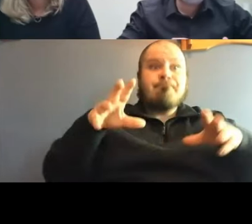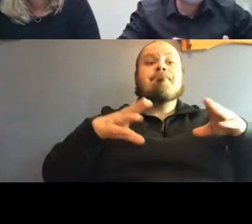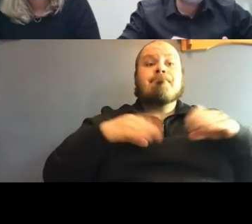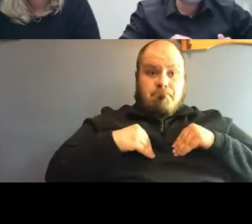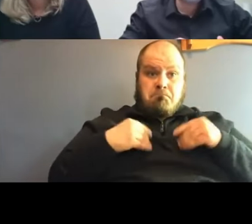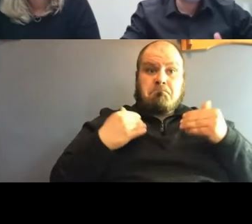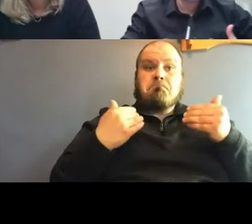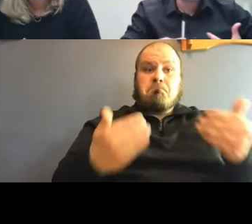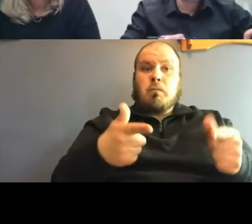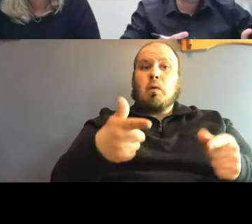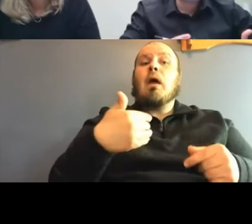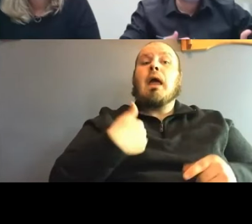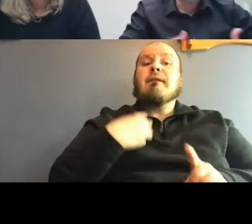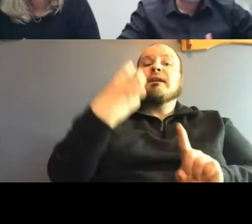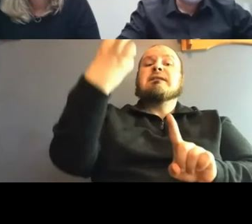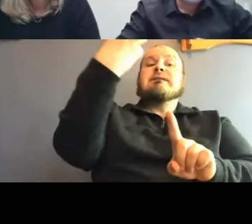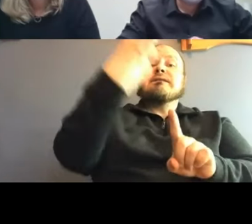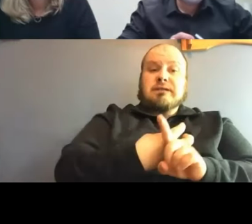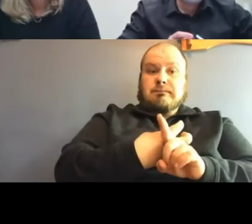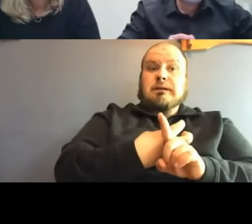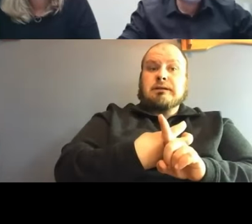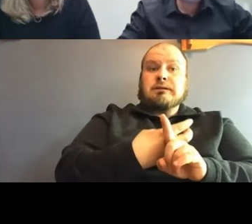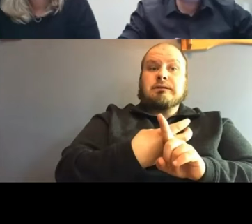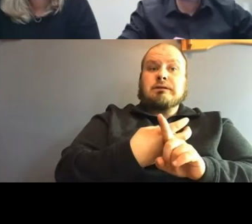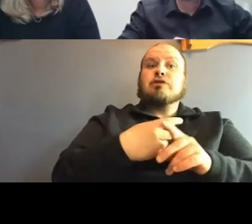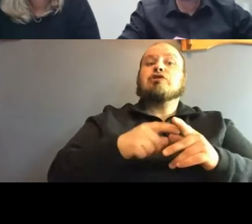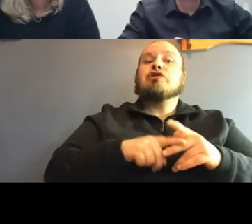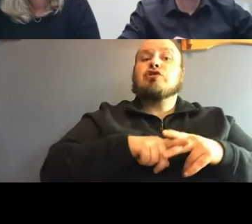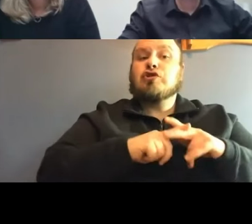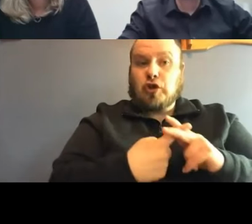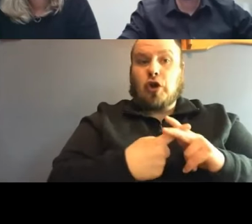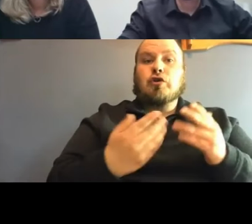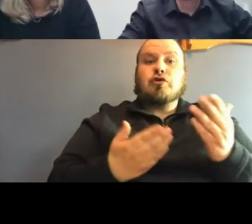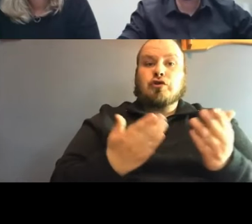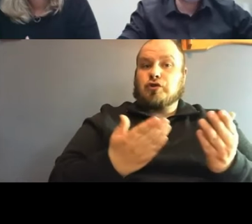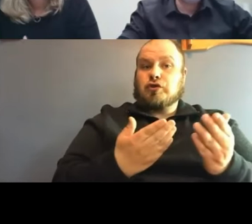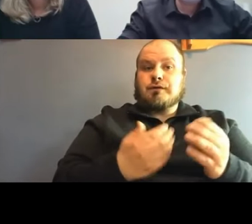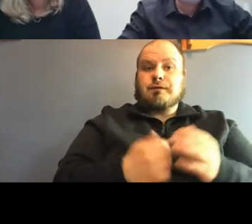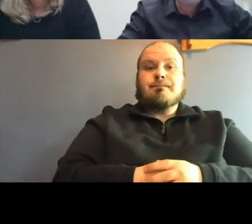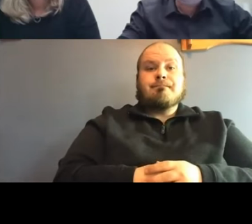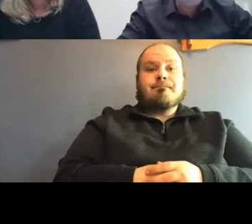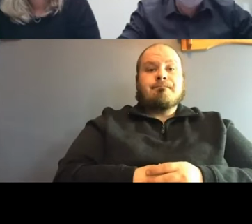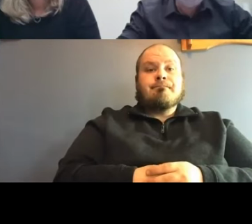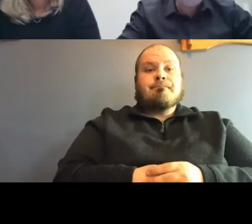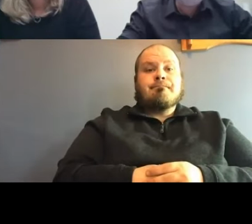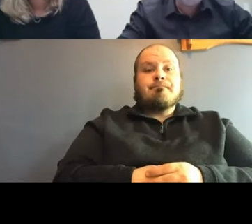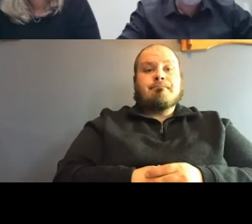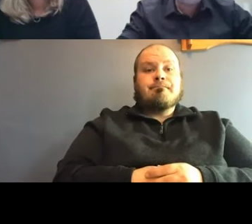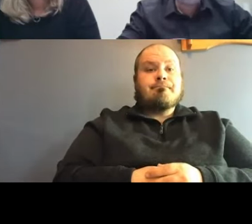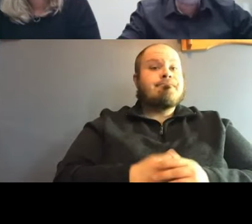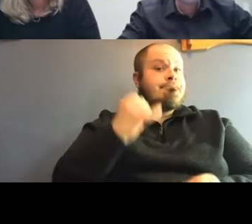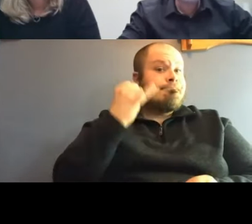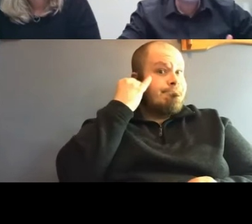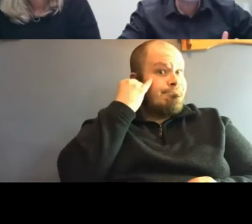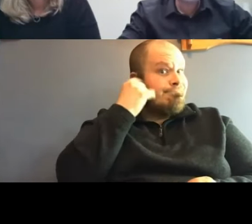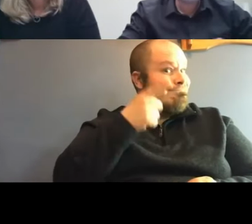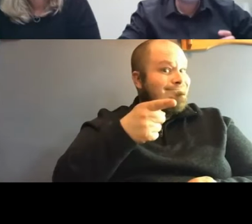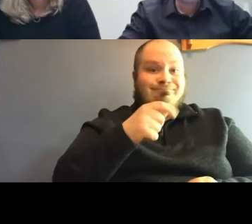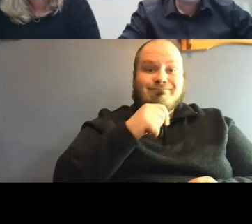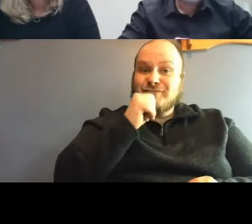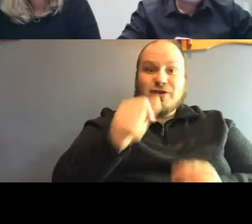you have then 6 months to begin using it with services. If you don't respond